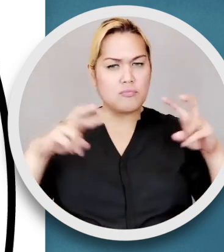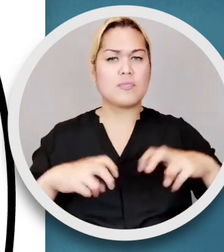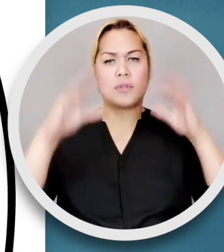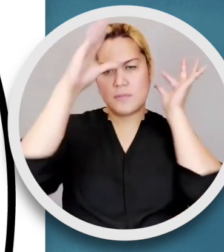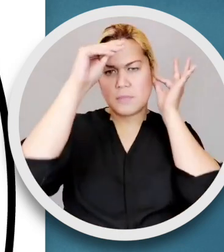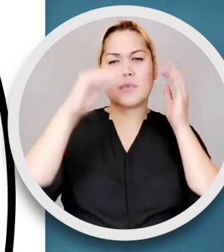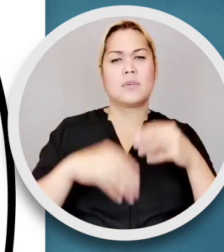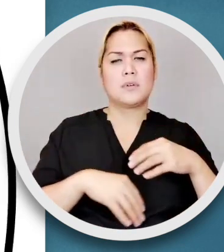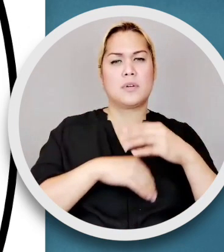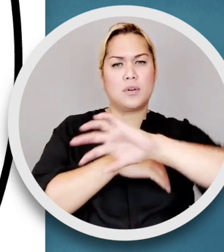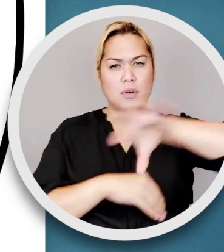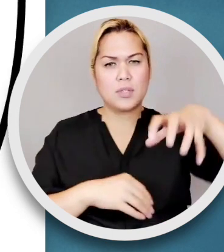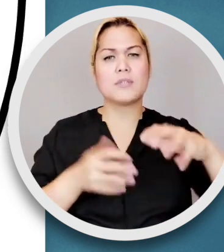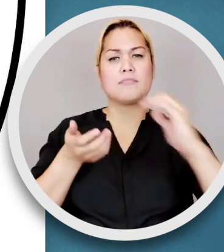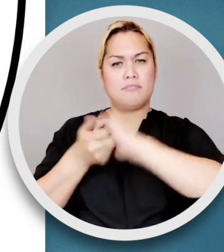GESI features.